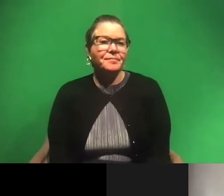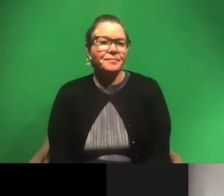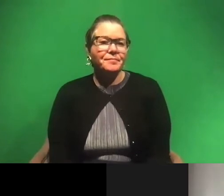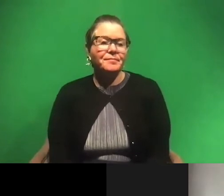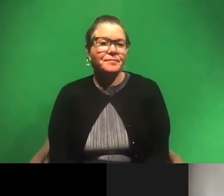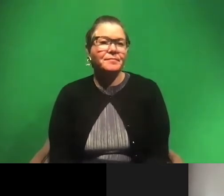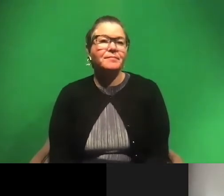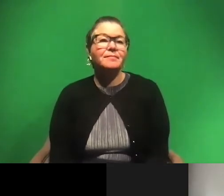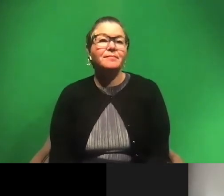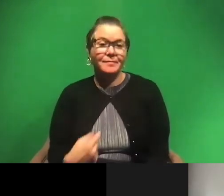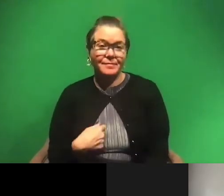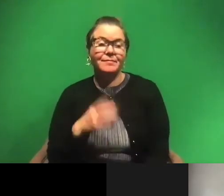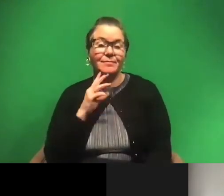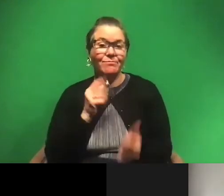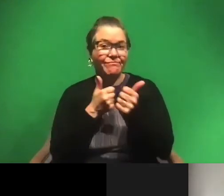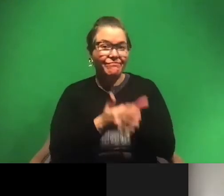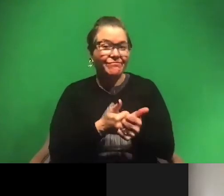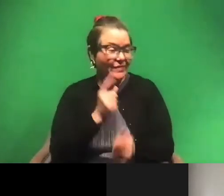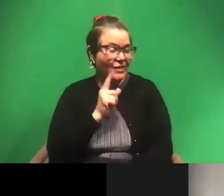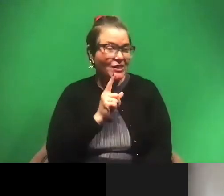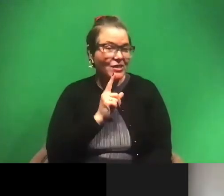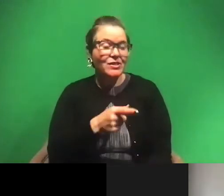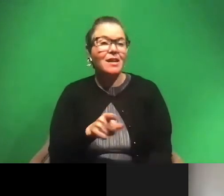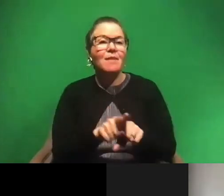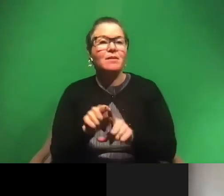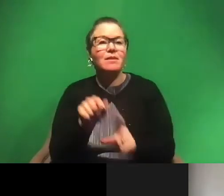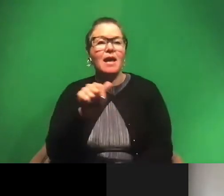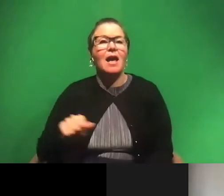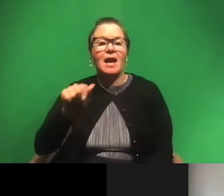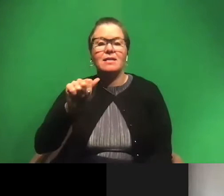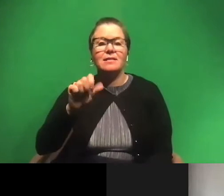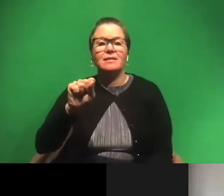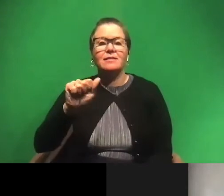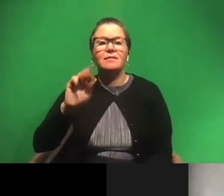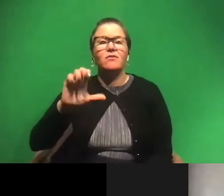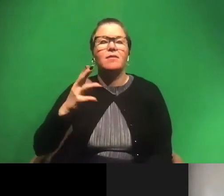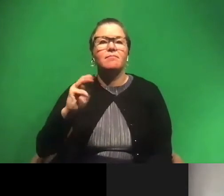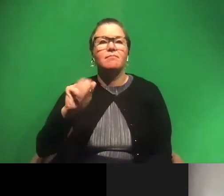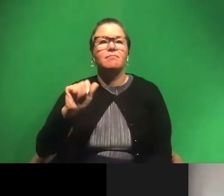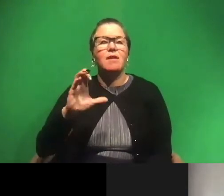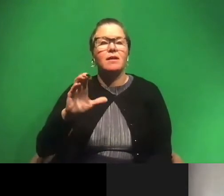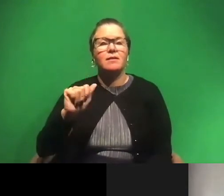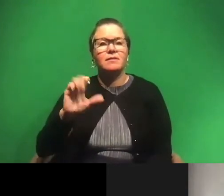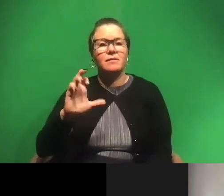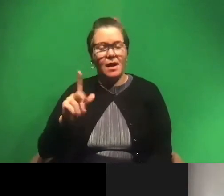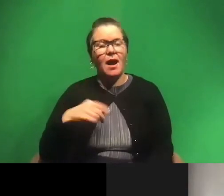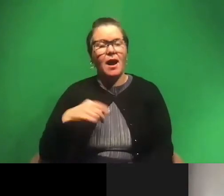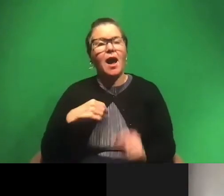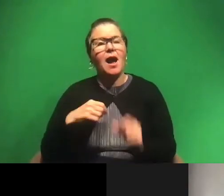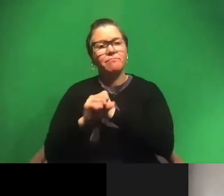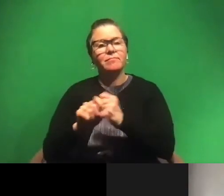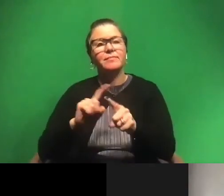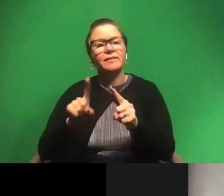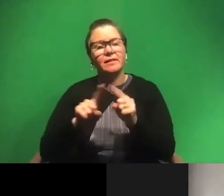I am going to be following them. I'm also at Sarah McAttack. I also post a lot about various different invertebrates on